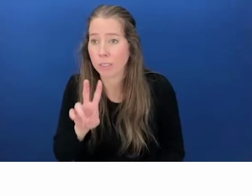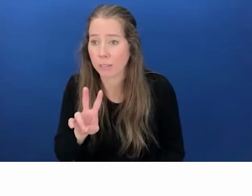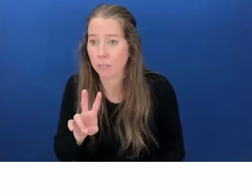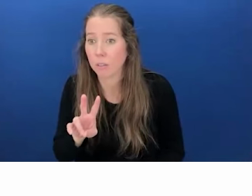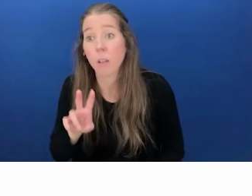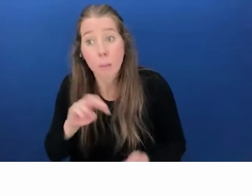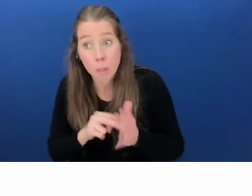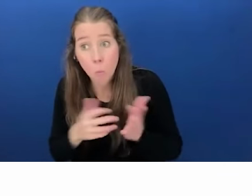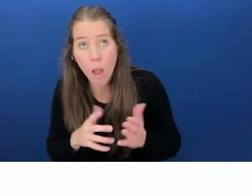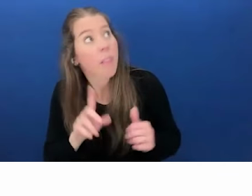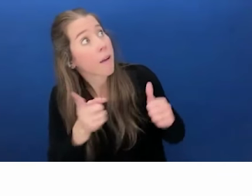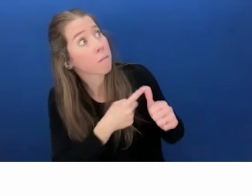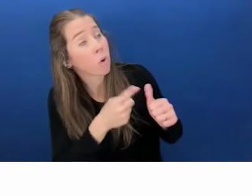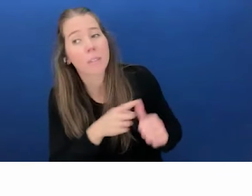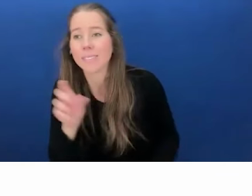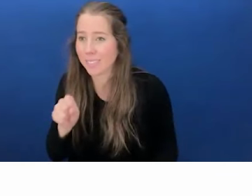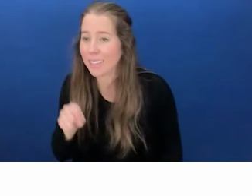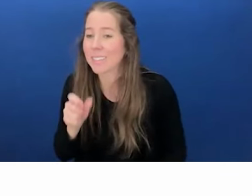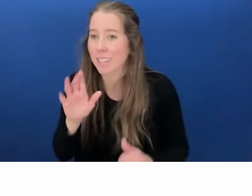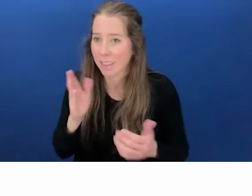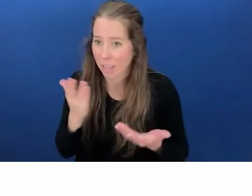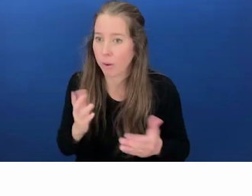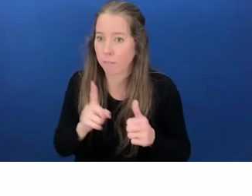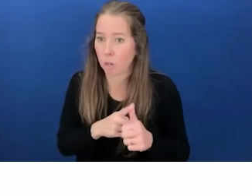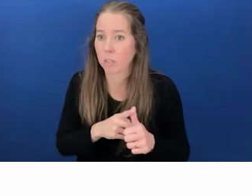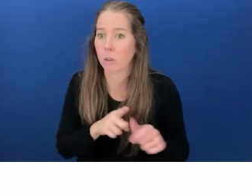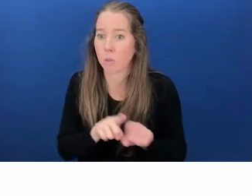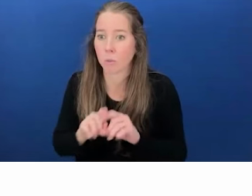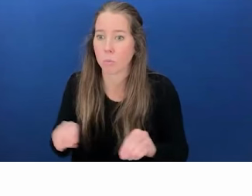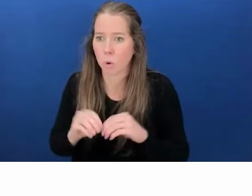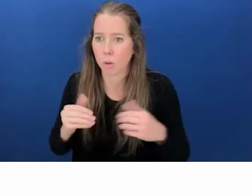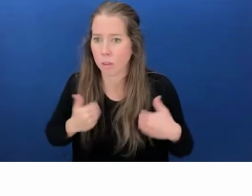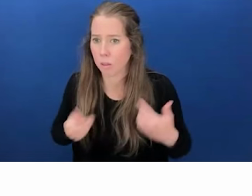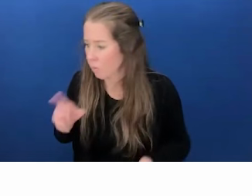here first, and they're here younger. How old were you when you started?